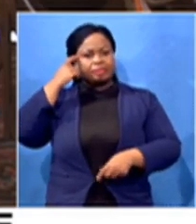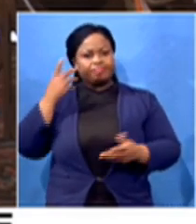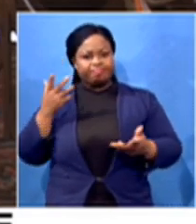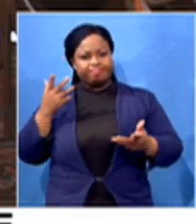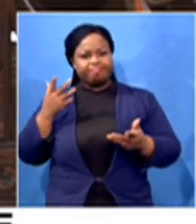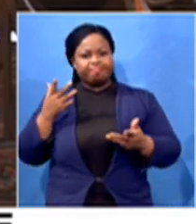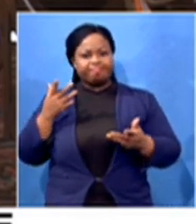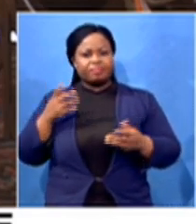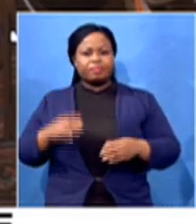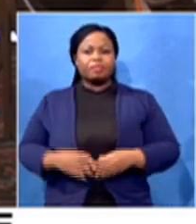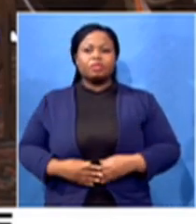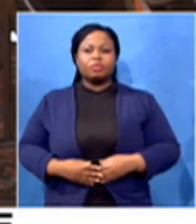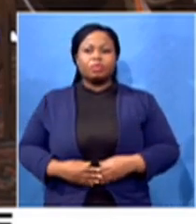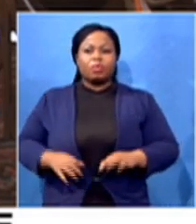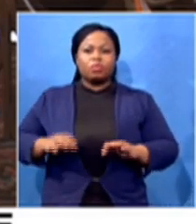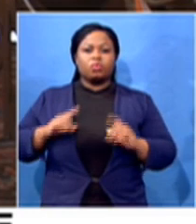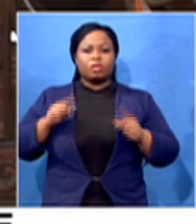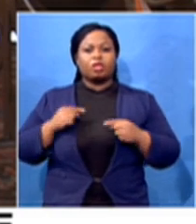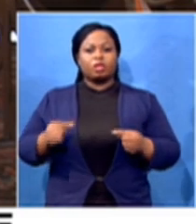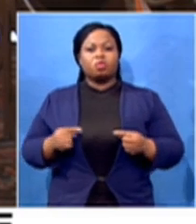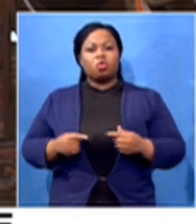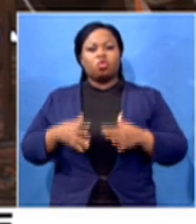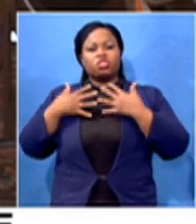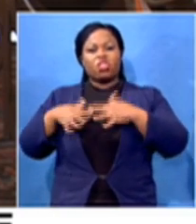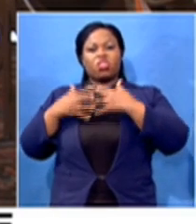move carelessly in this process